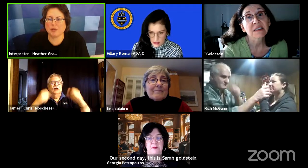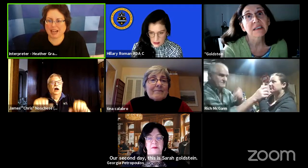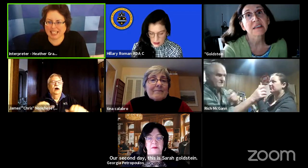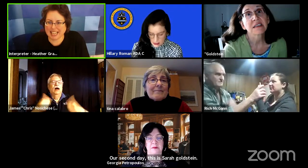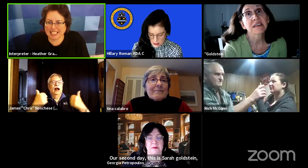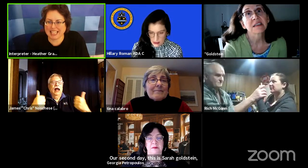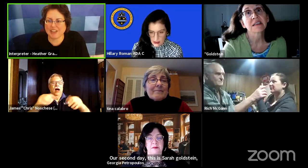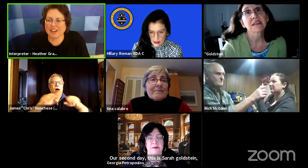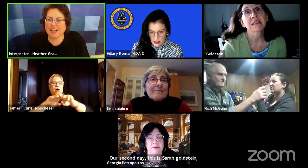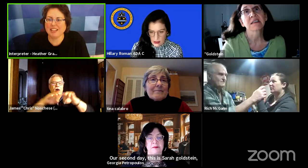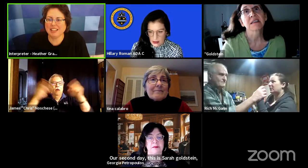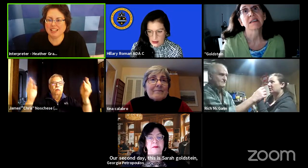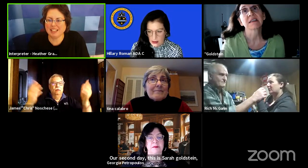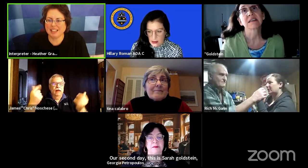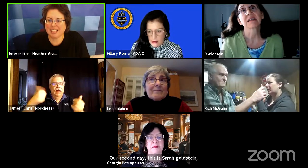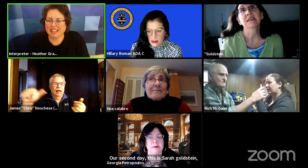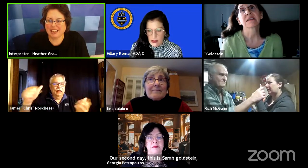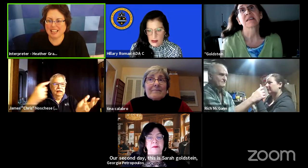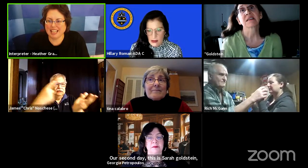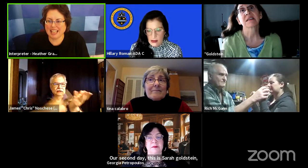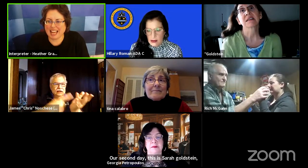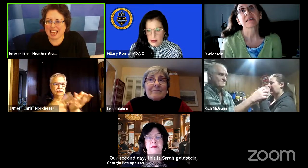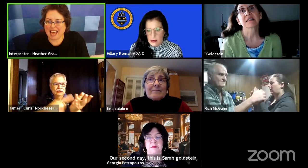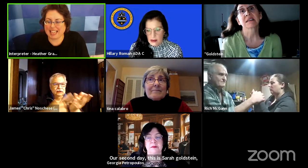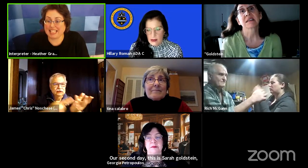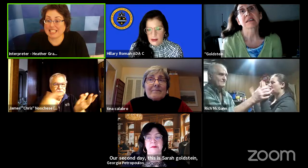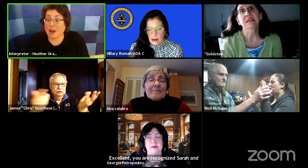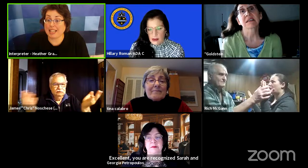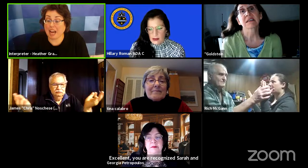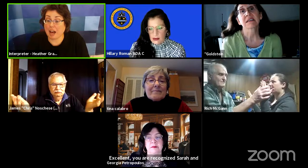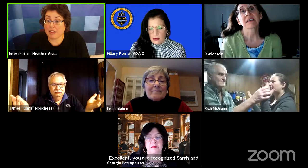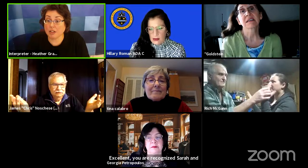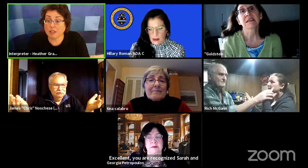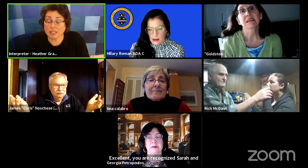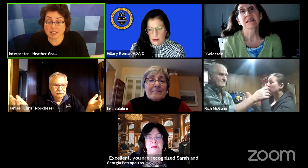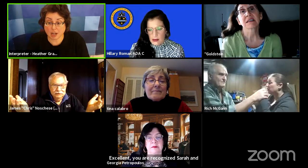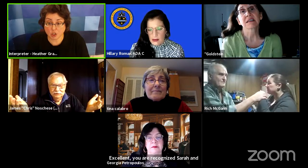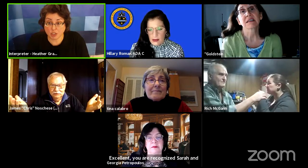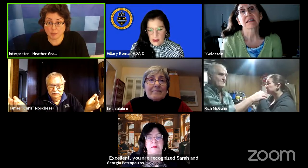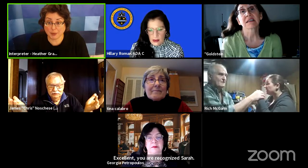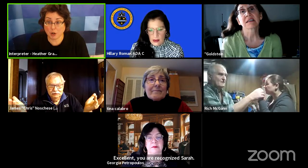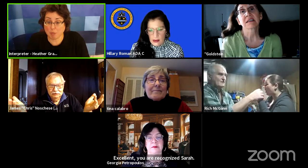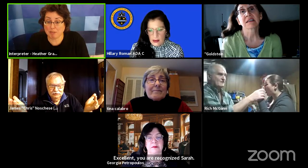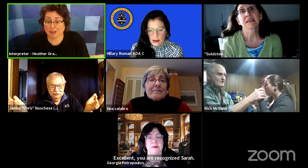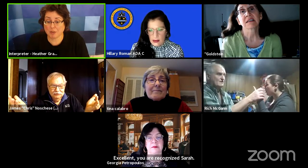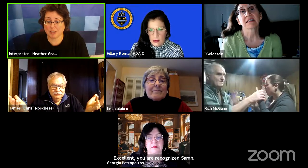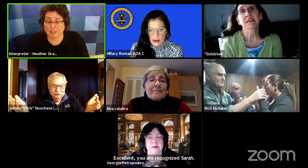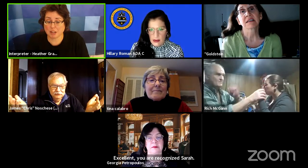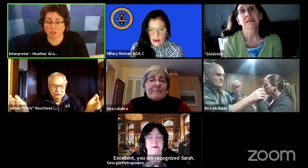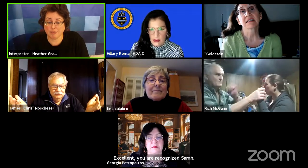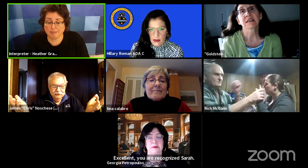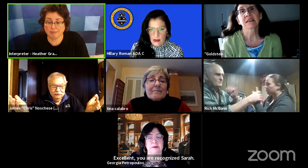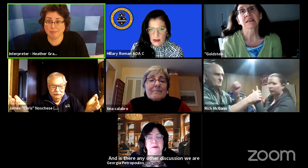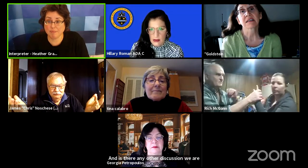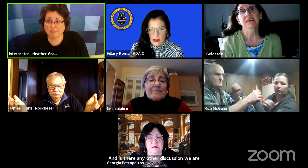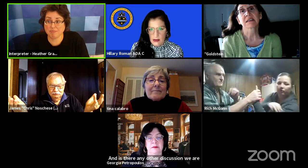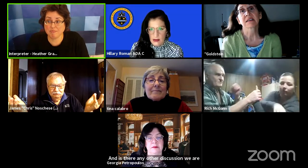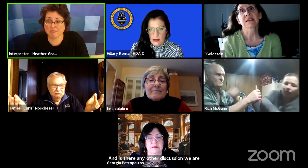Excellent. You are recognized, Sarah. And is there any other discussion? We are open for other